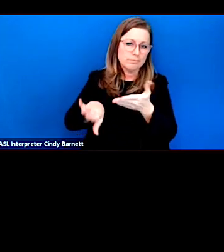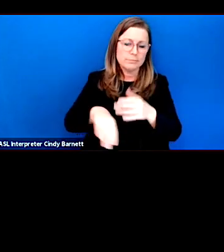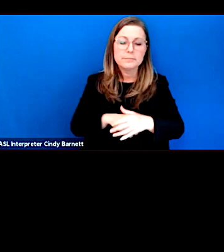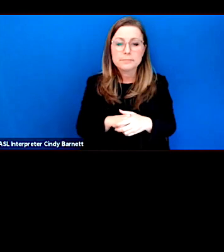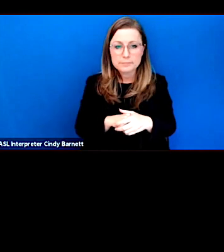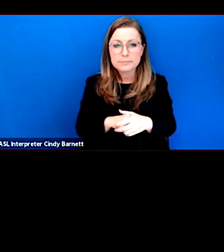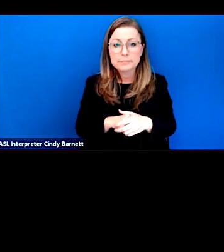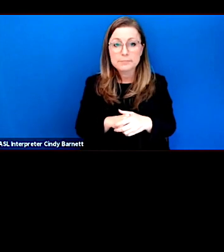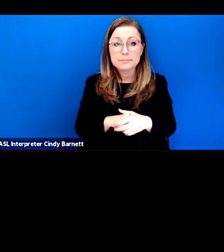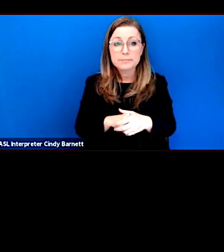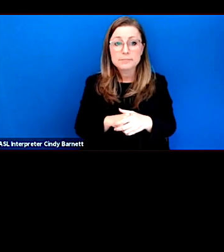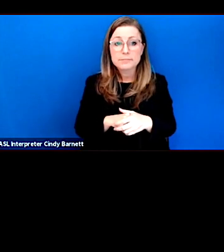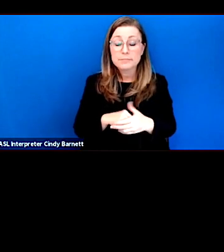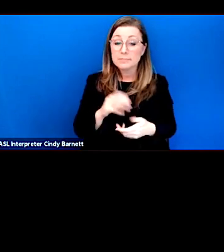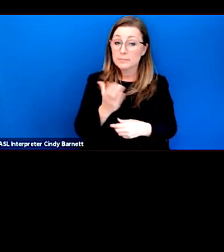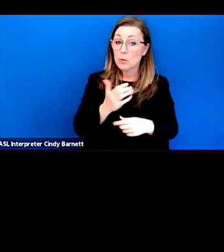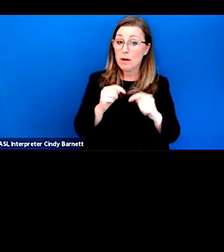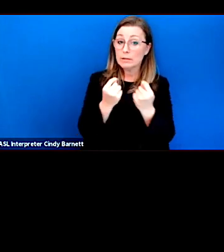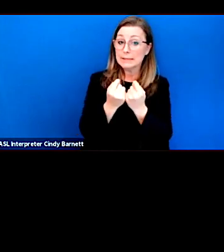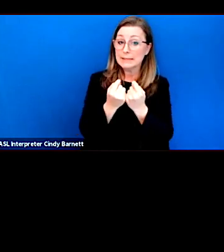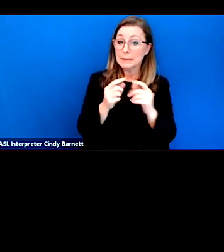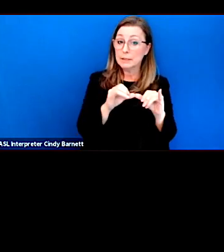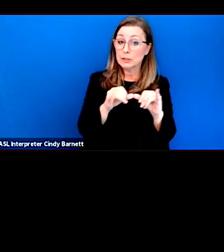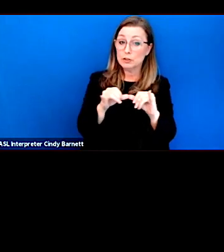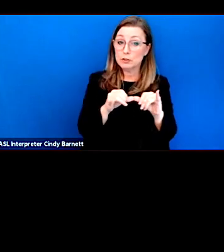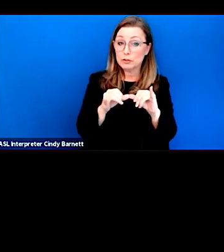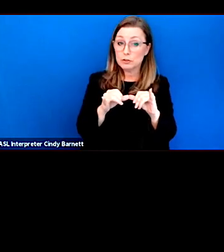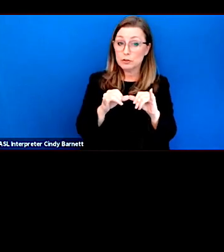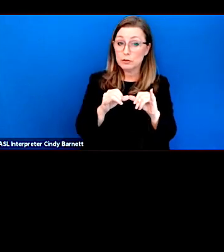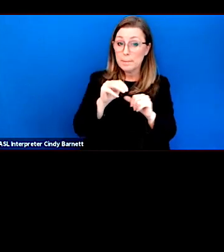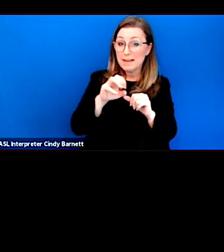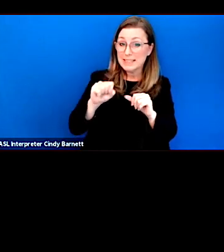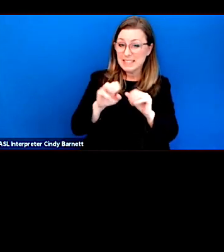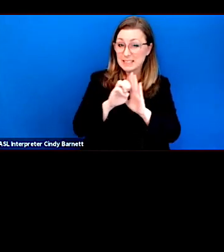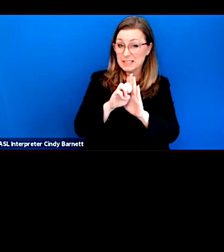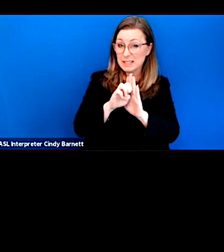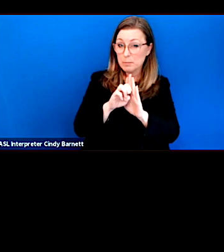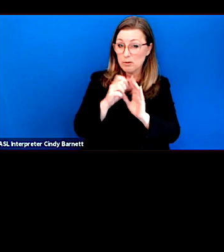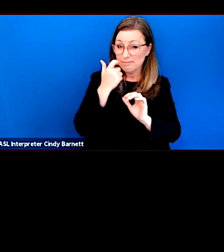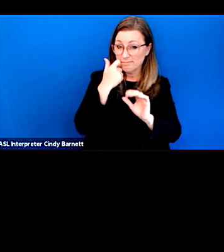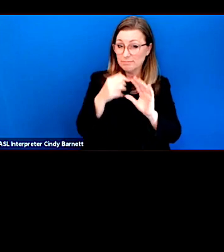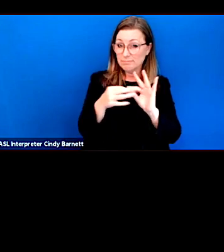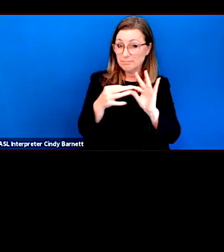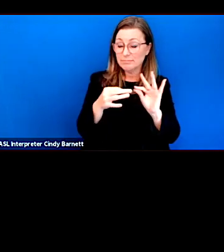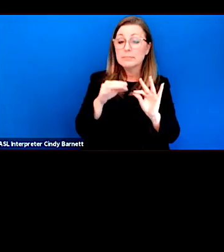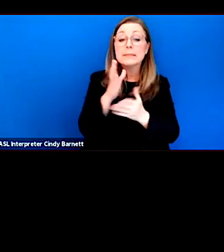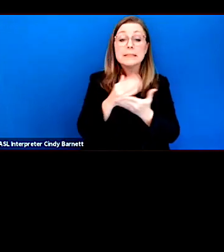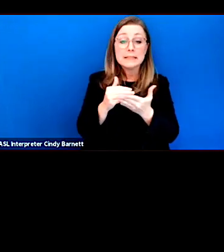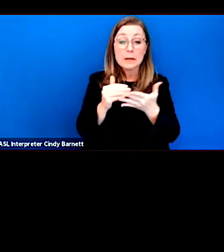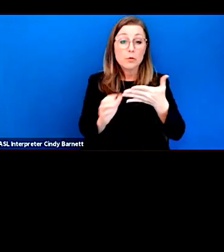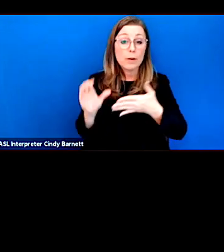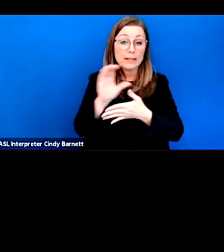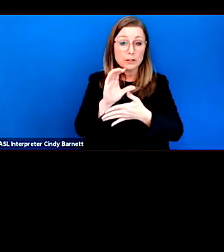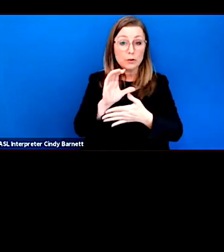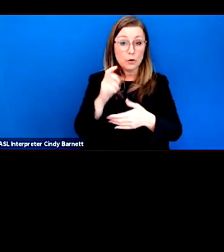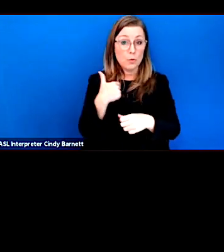Using the example of our team's engineering metasynthesis, some of the criteria that were helpful to consider during